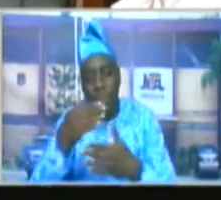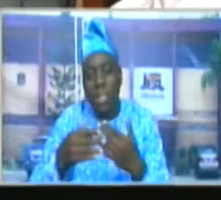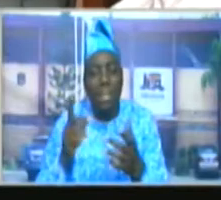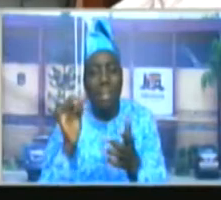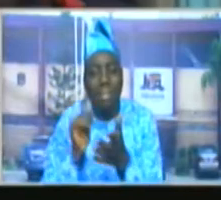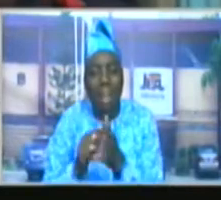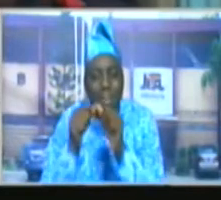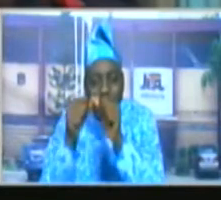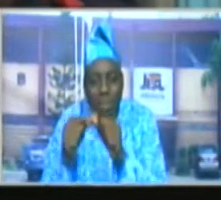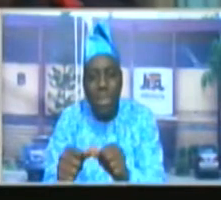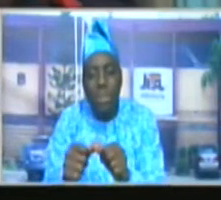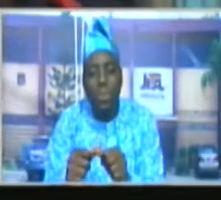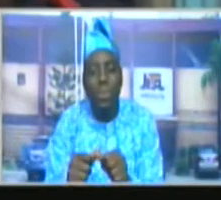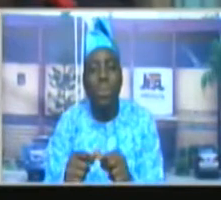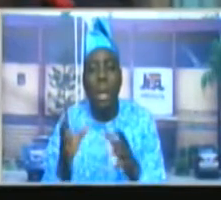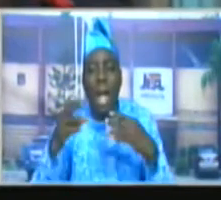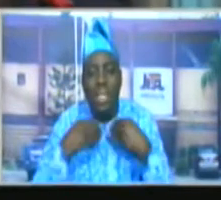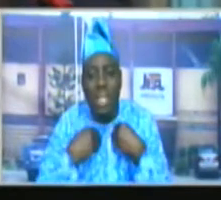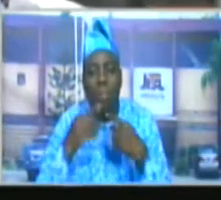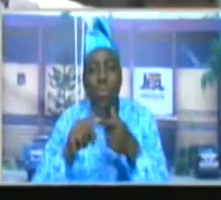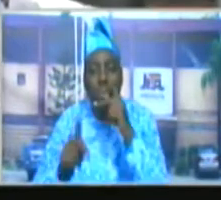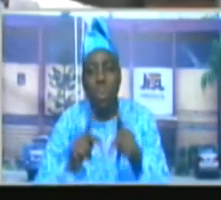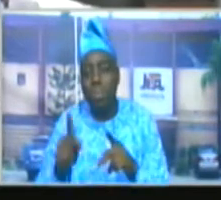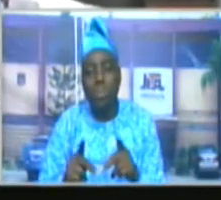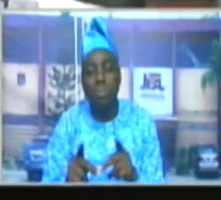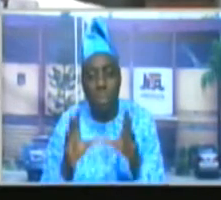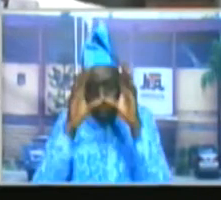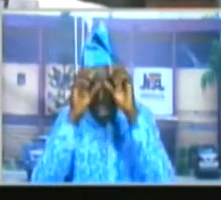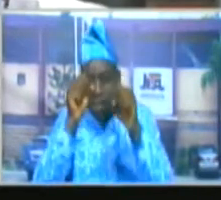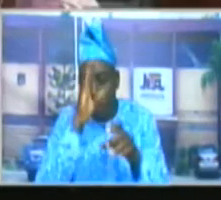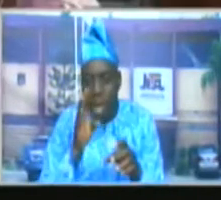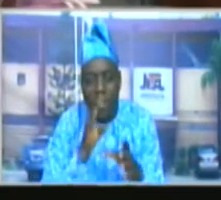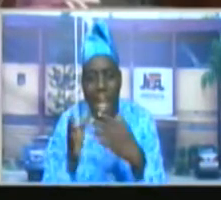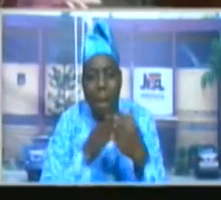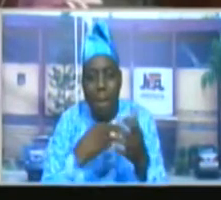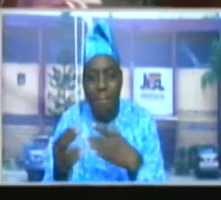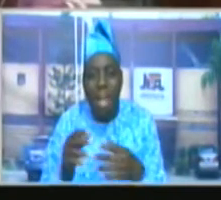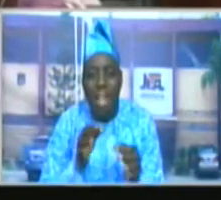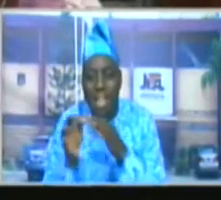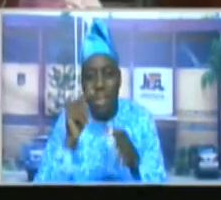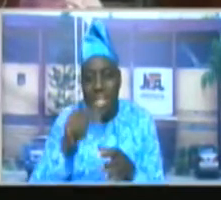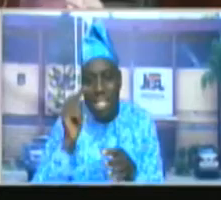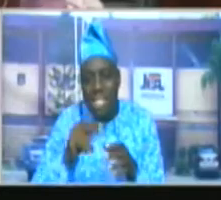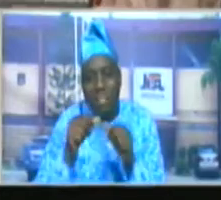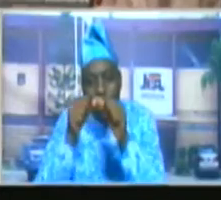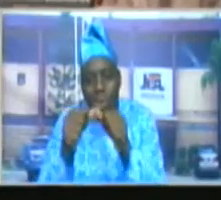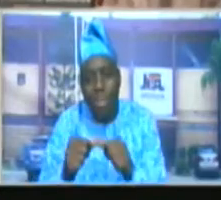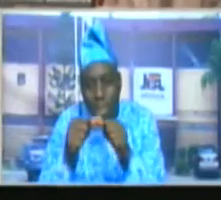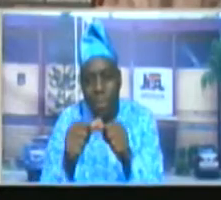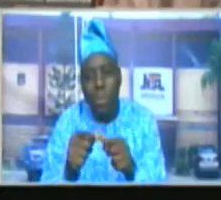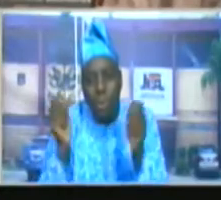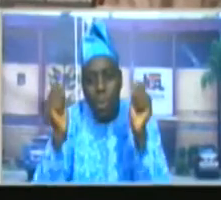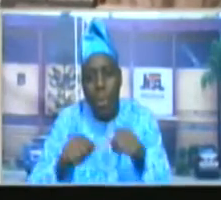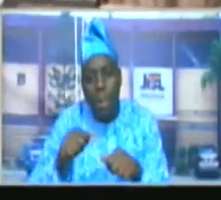remain democratic and acceptable to the people. President Buhari, however, stressed the need for continuity to enable the governing